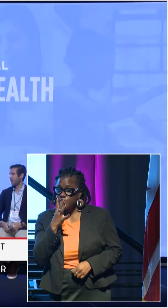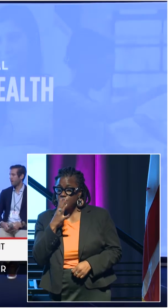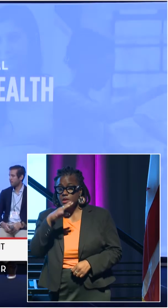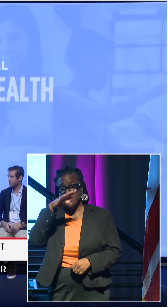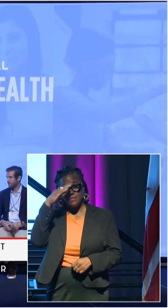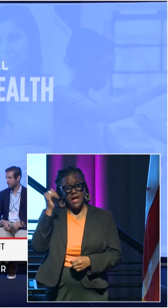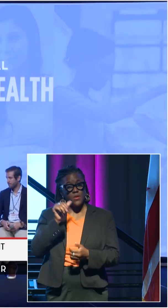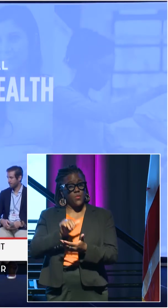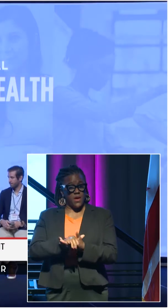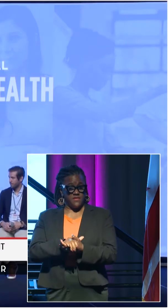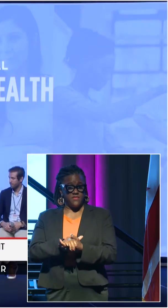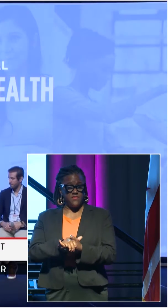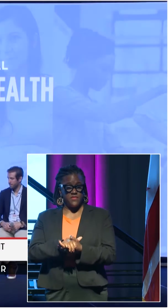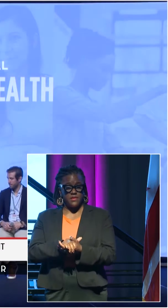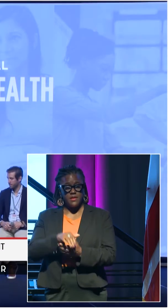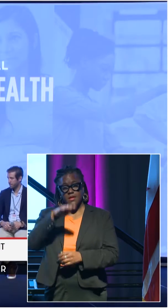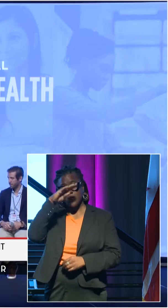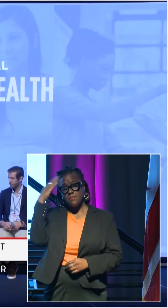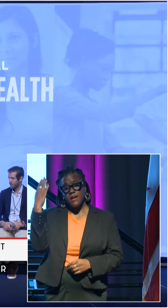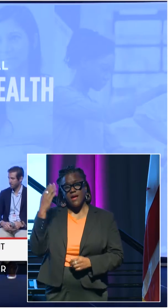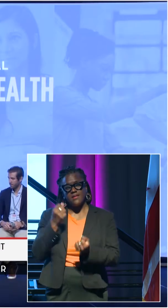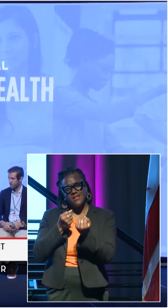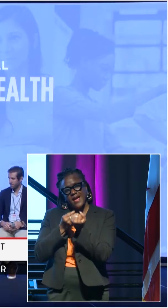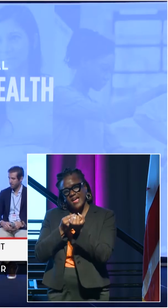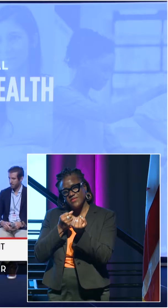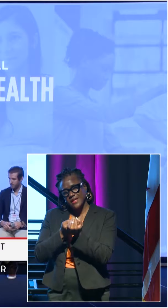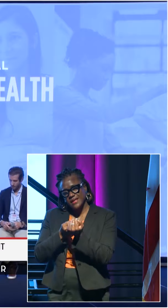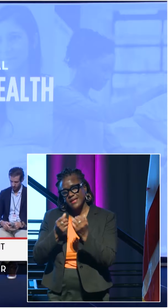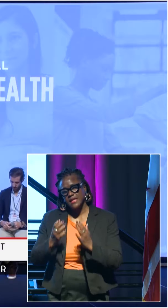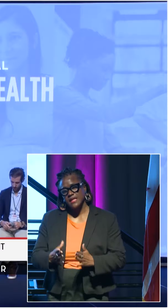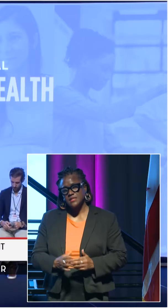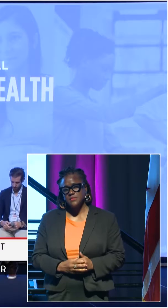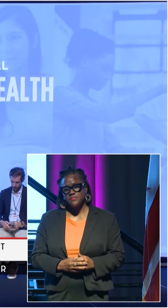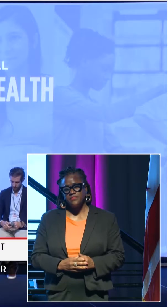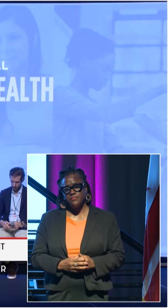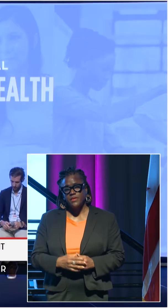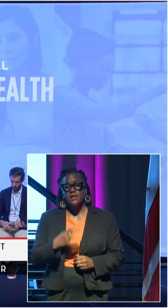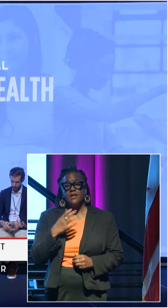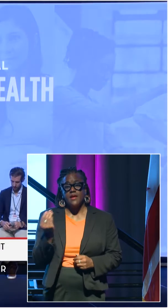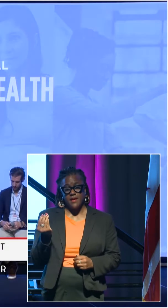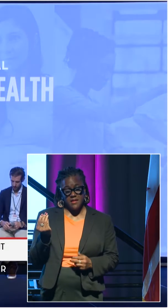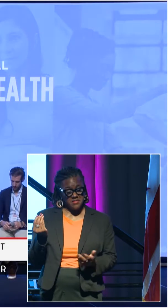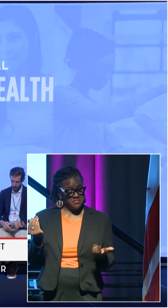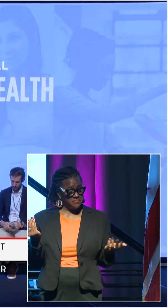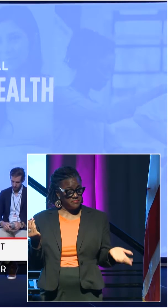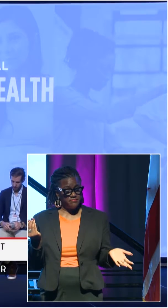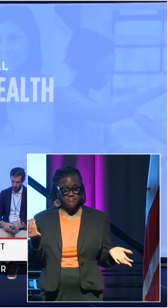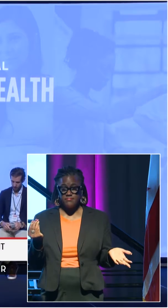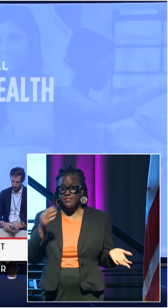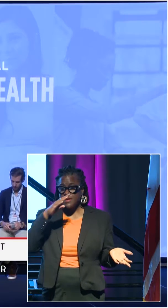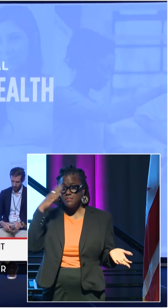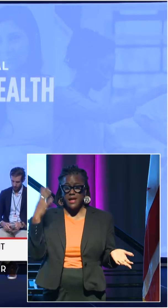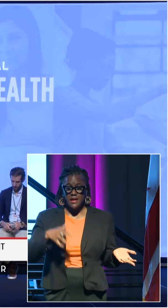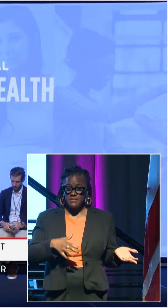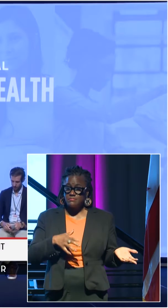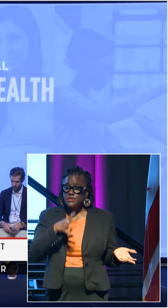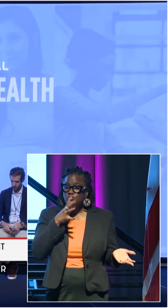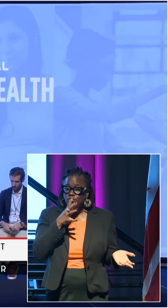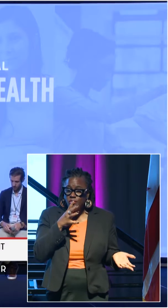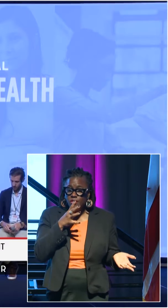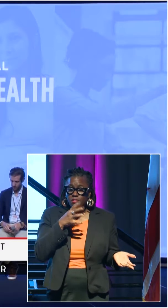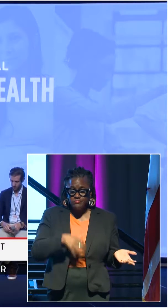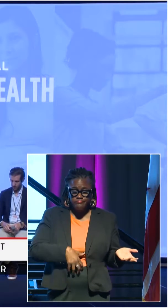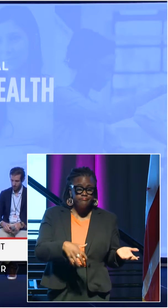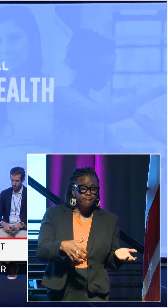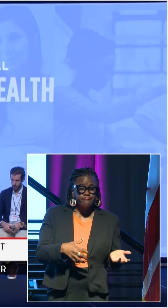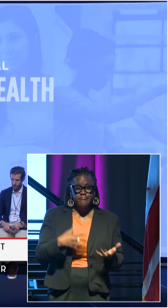a Black wife, a Black advocate, and Black maternal health